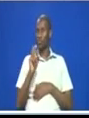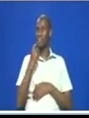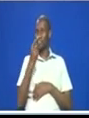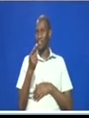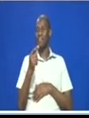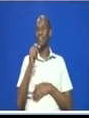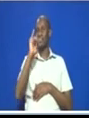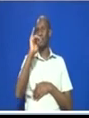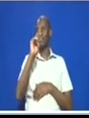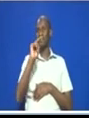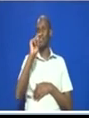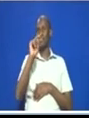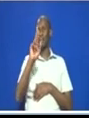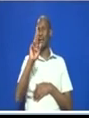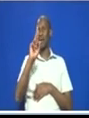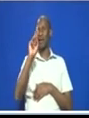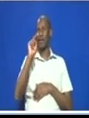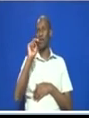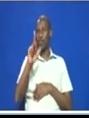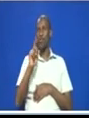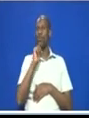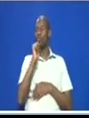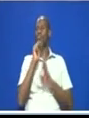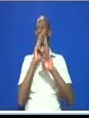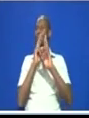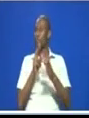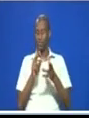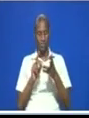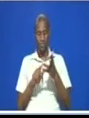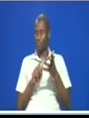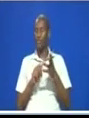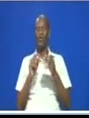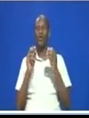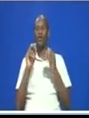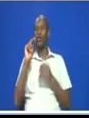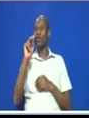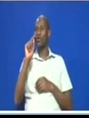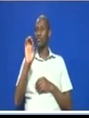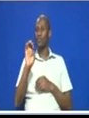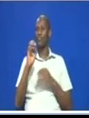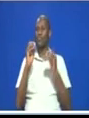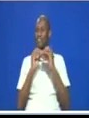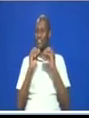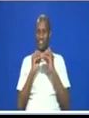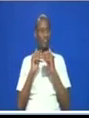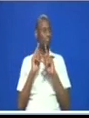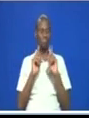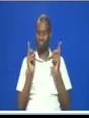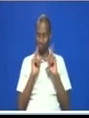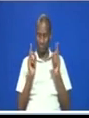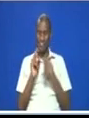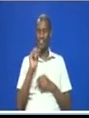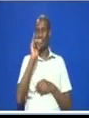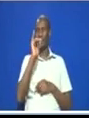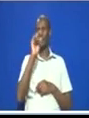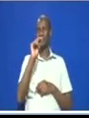an internal memo, not a report, not a notice of a meeting, but specifically an